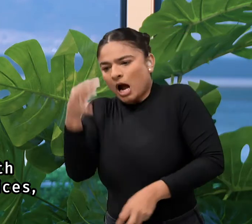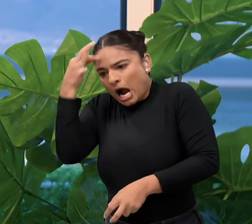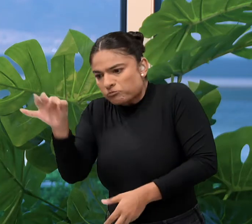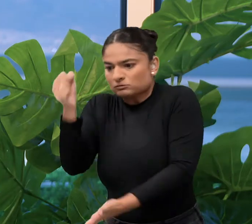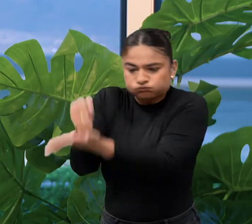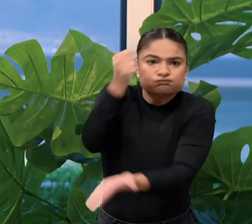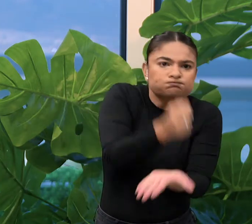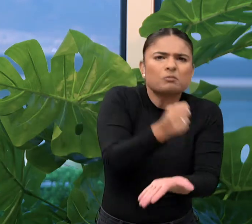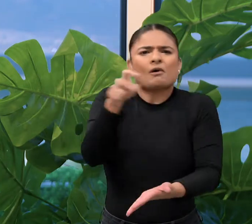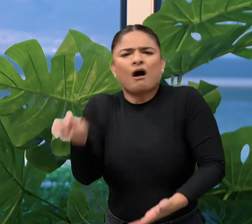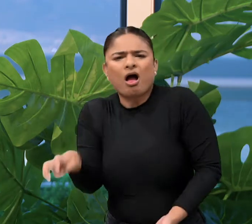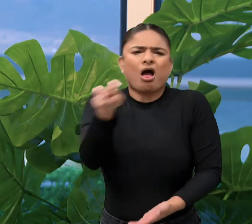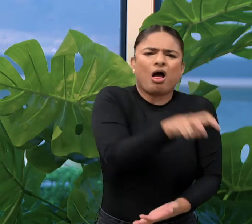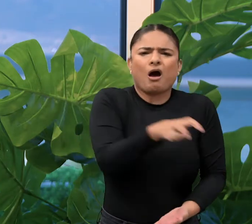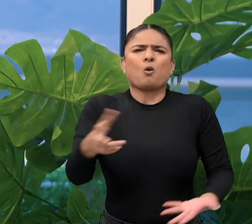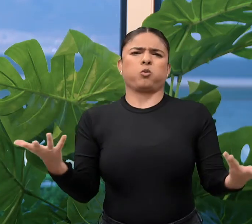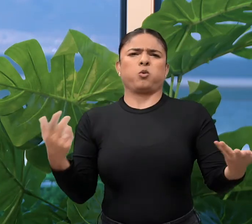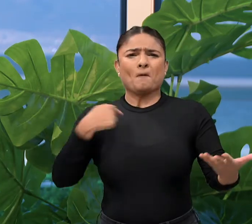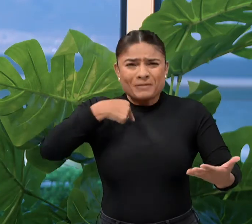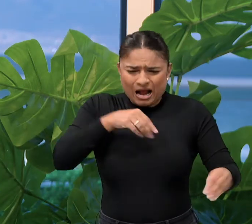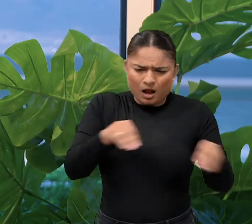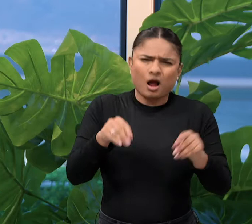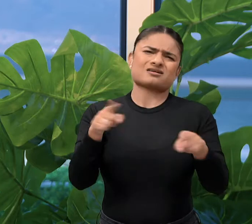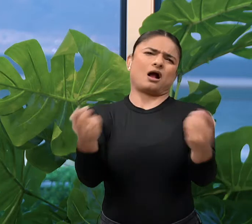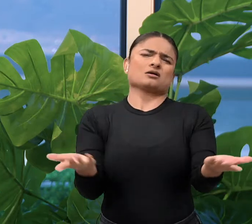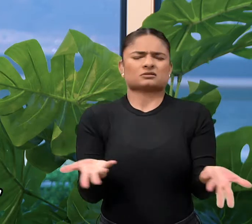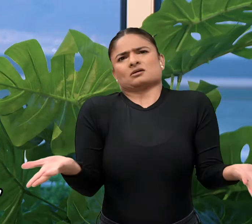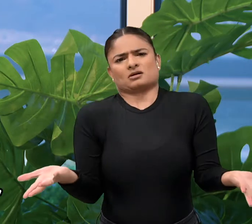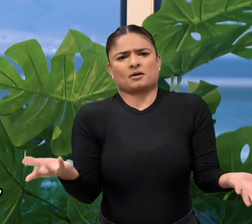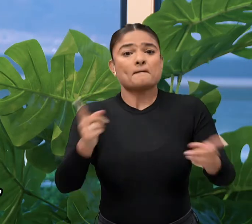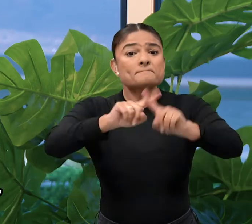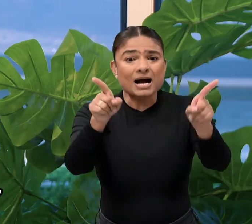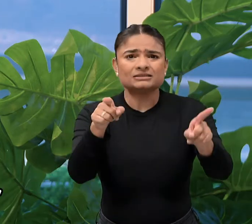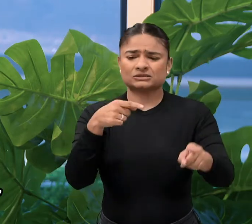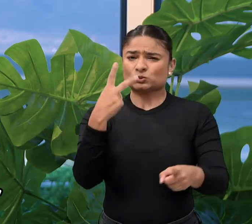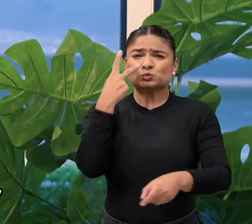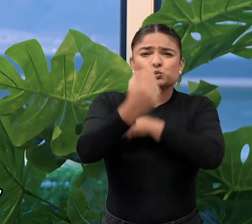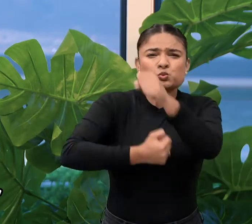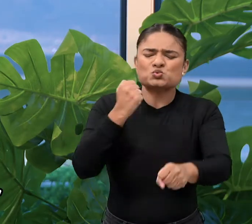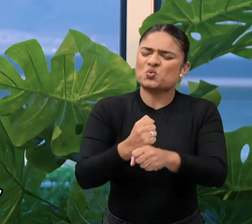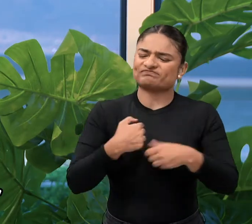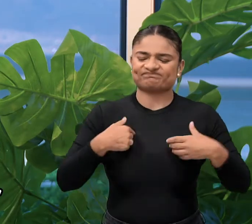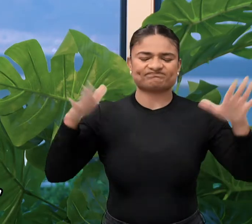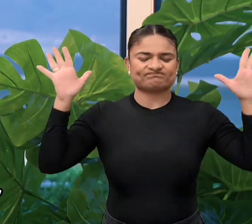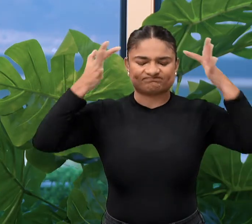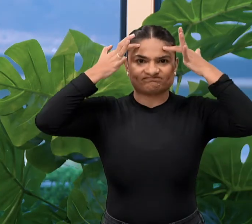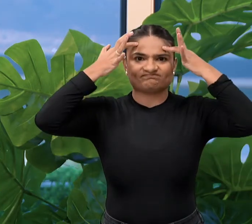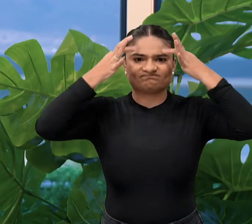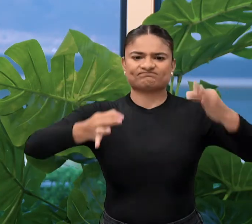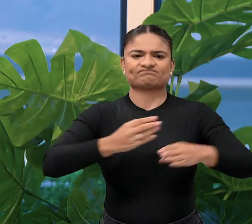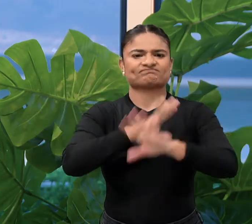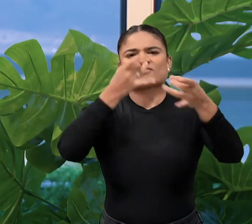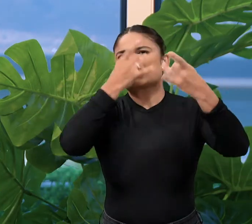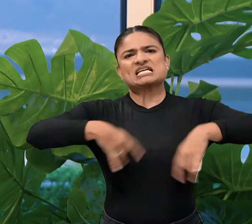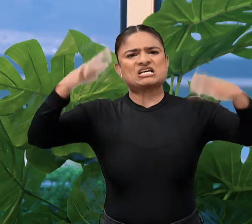offices, despite the obvious fact that I had a mobility impairment. After about 2 years, I simply stopped collecting a grant, which by